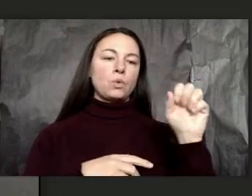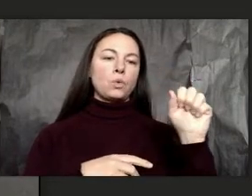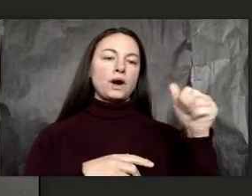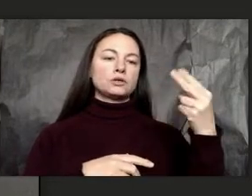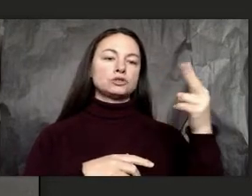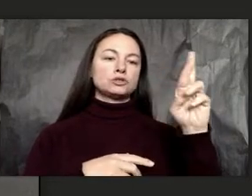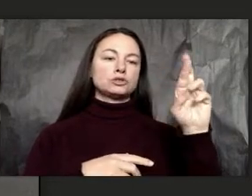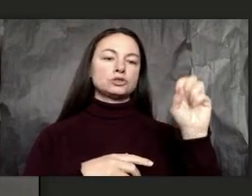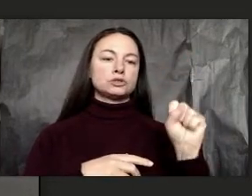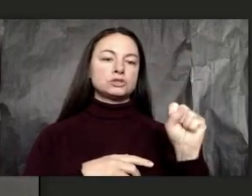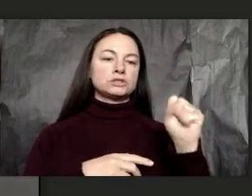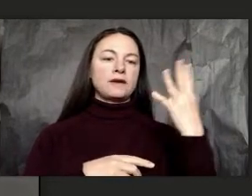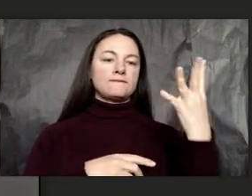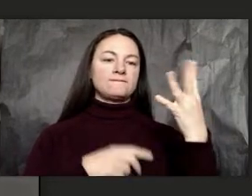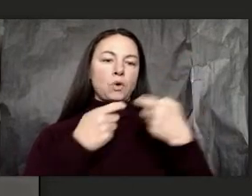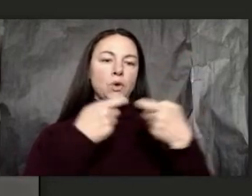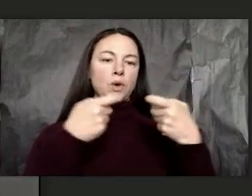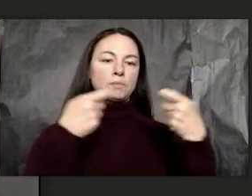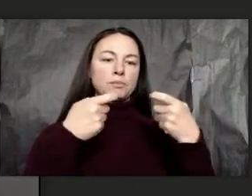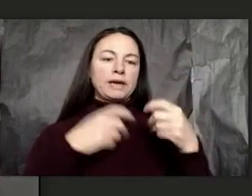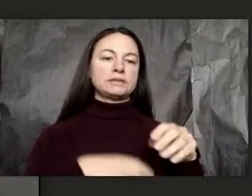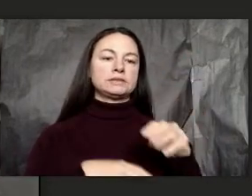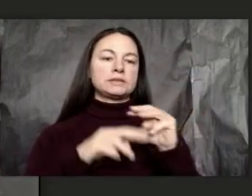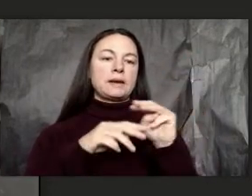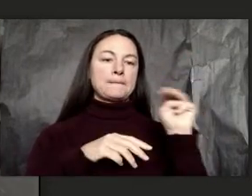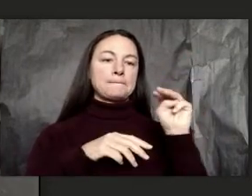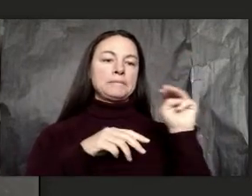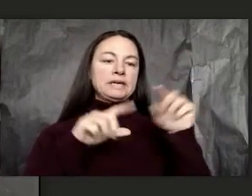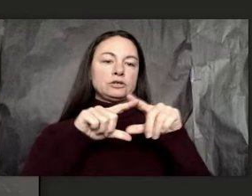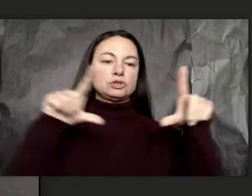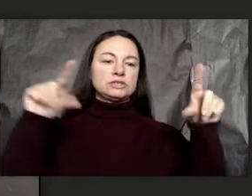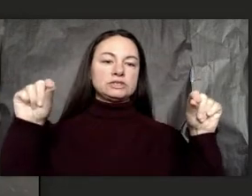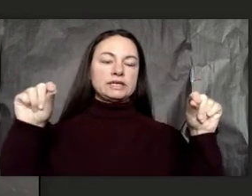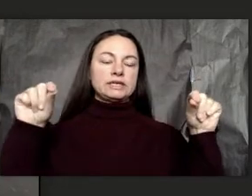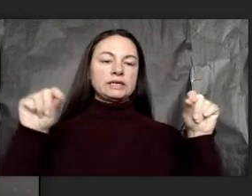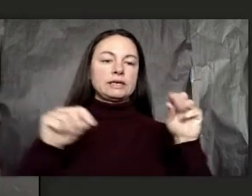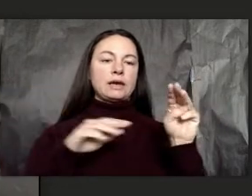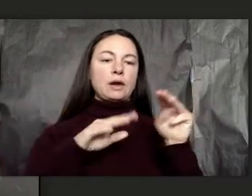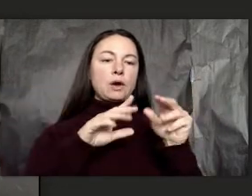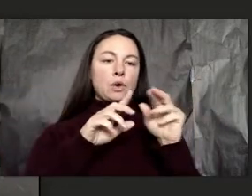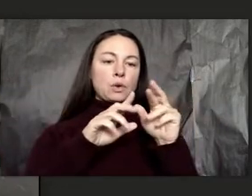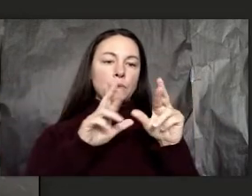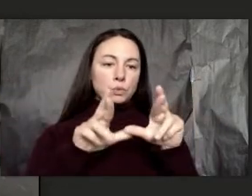rubber bands, a meter stick, and a ruler, and a binder clip.